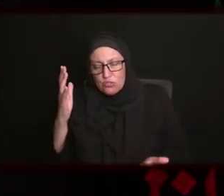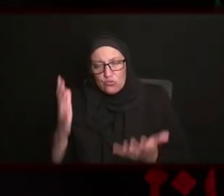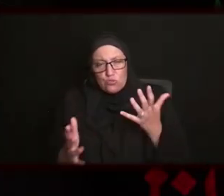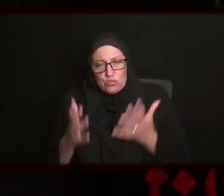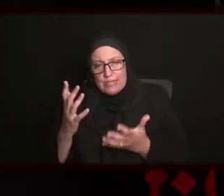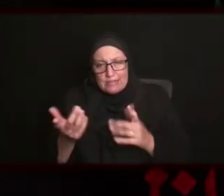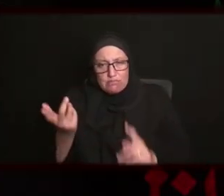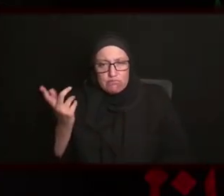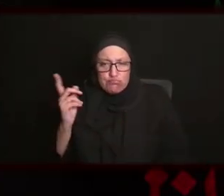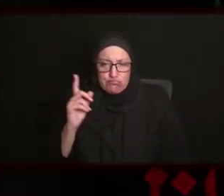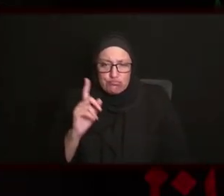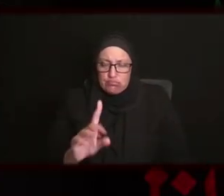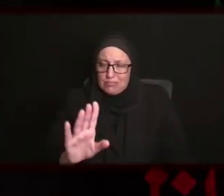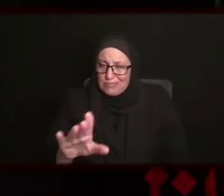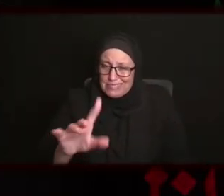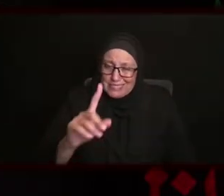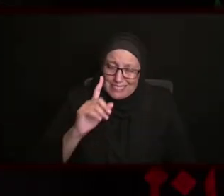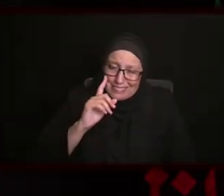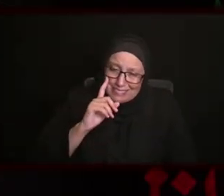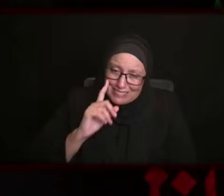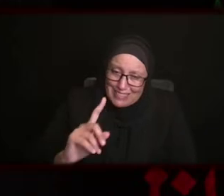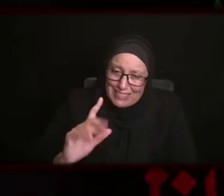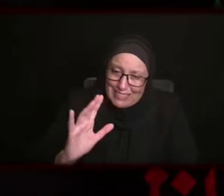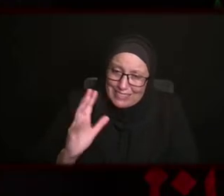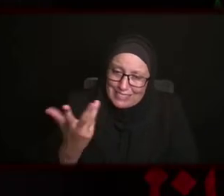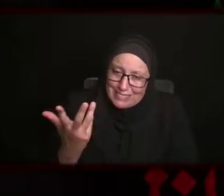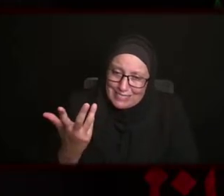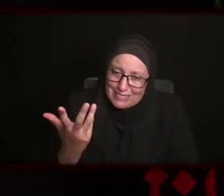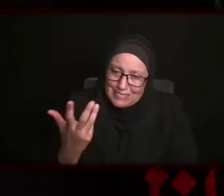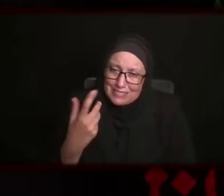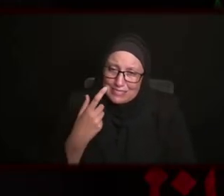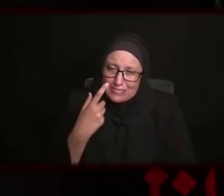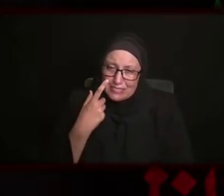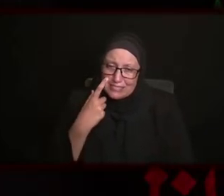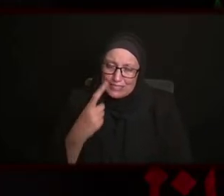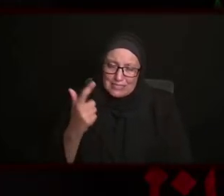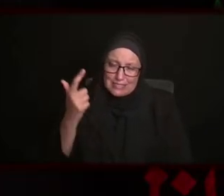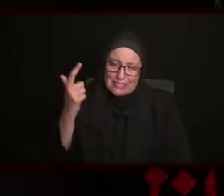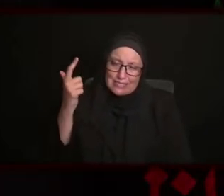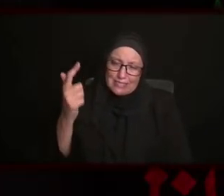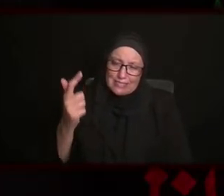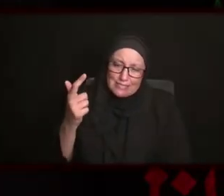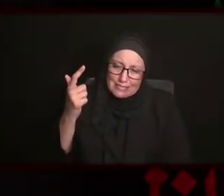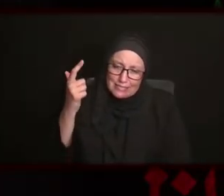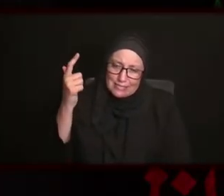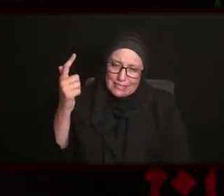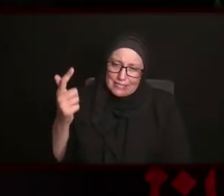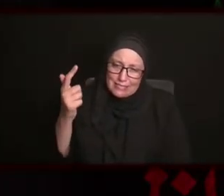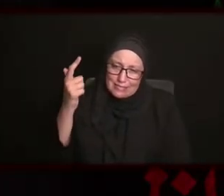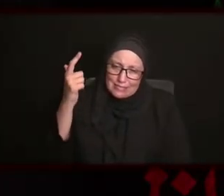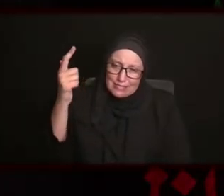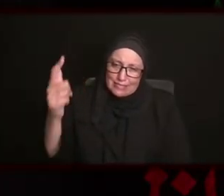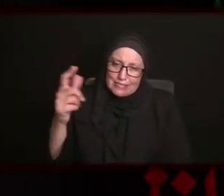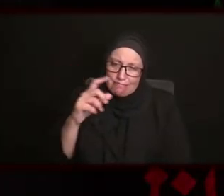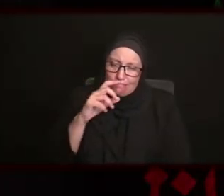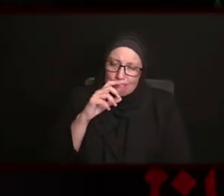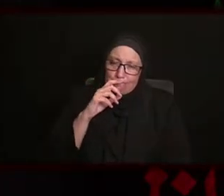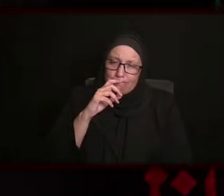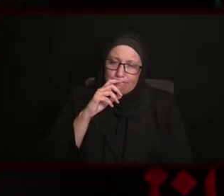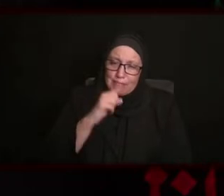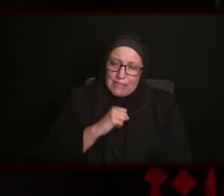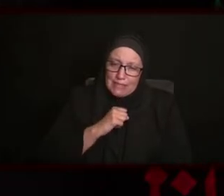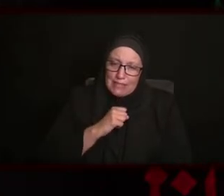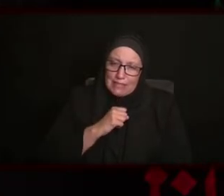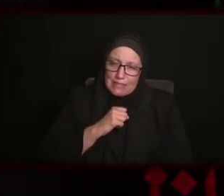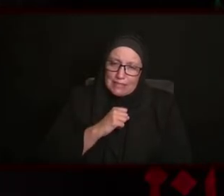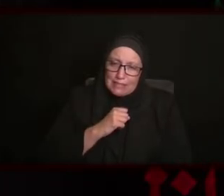Zainabiyya. What does she see? She sees in the distance that a man was